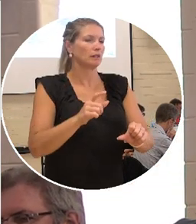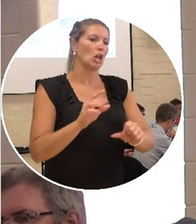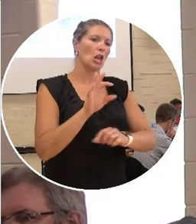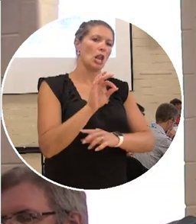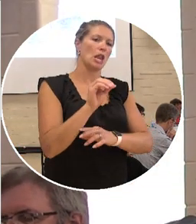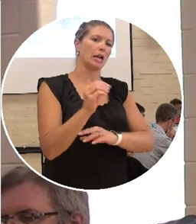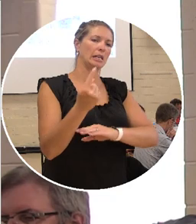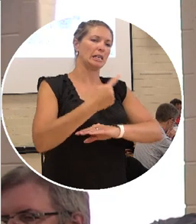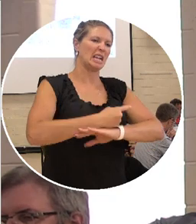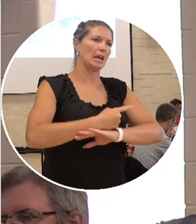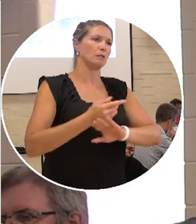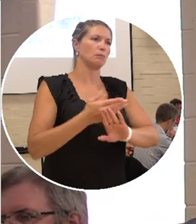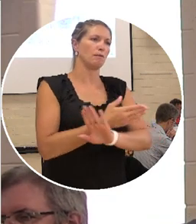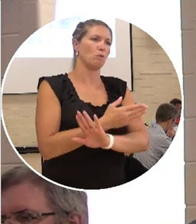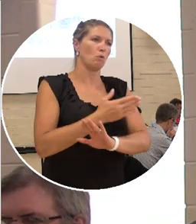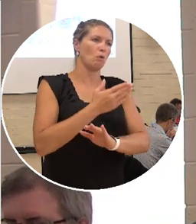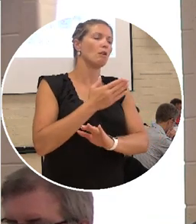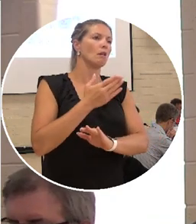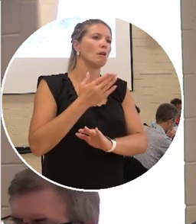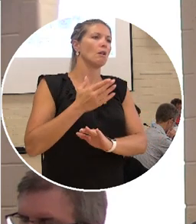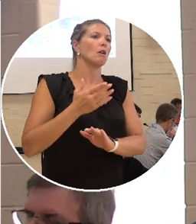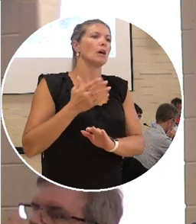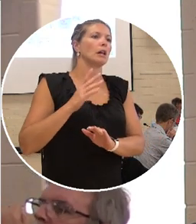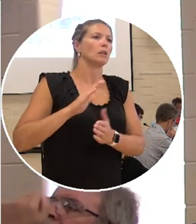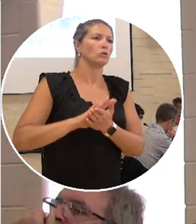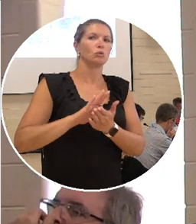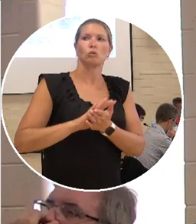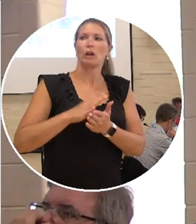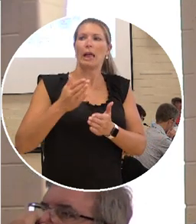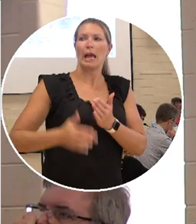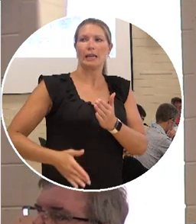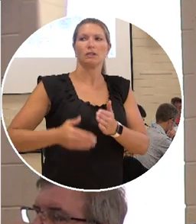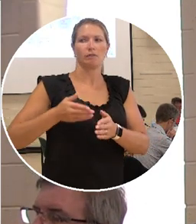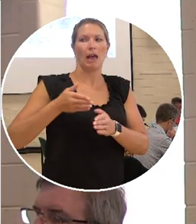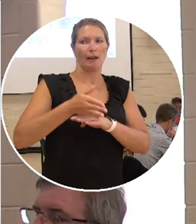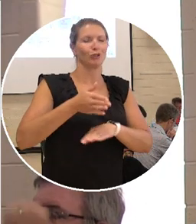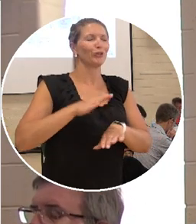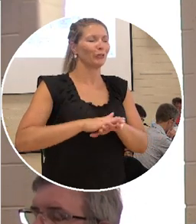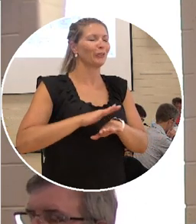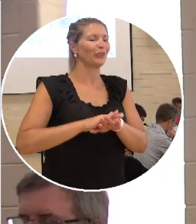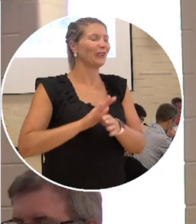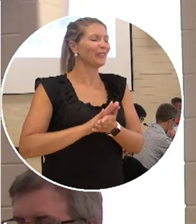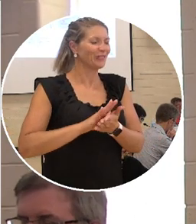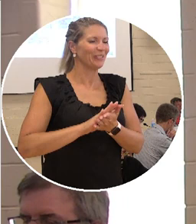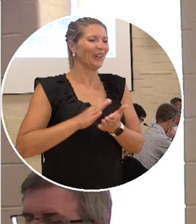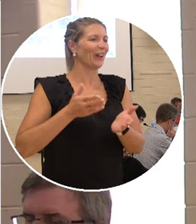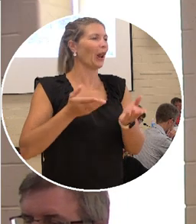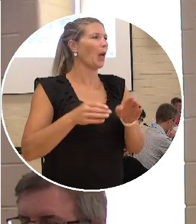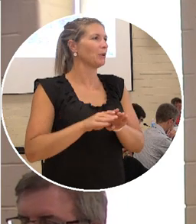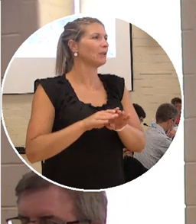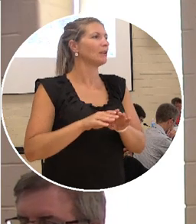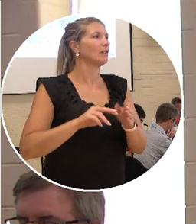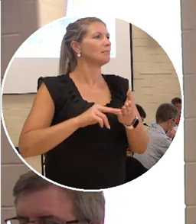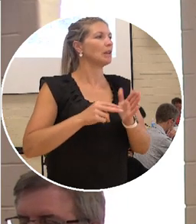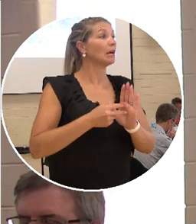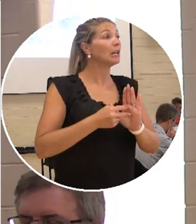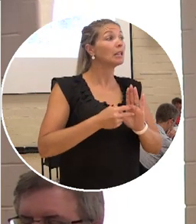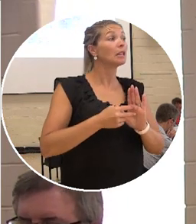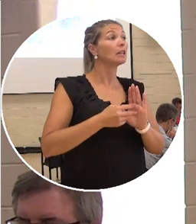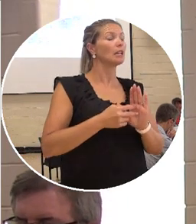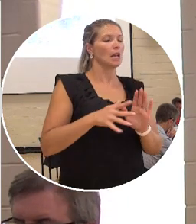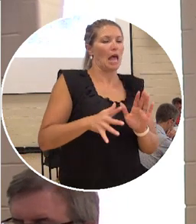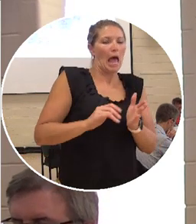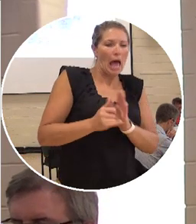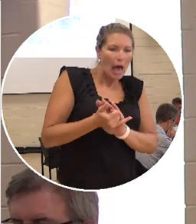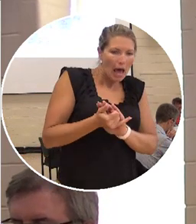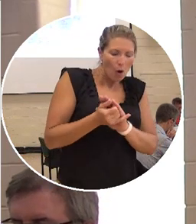year end. Audited services are included in the scope of the Public Procurement Act, and the district selected the request for proposal method